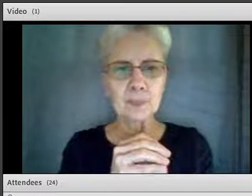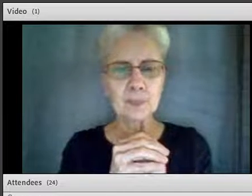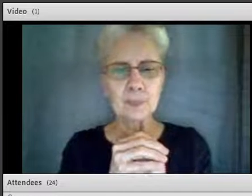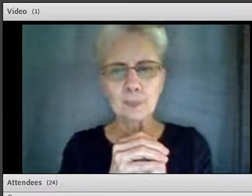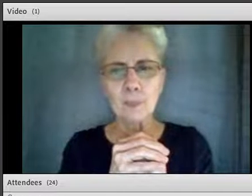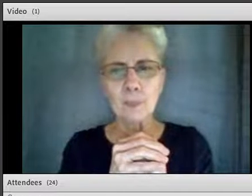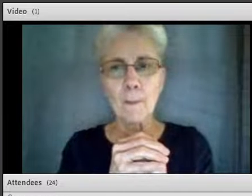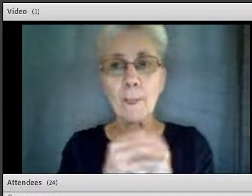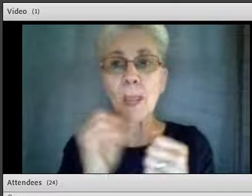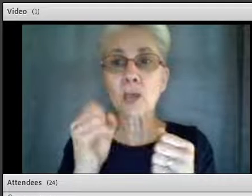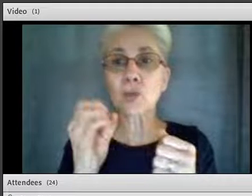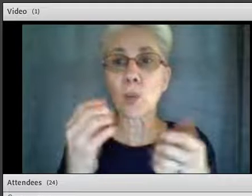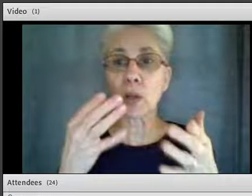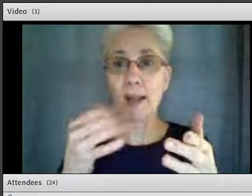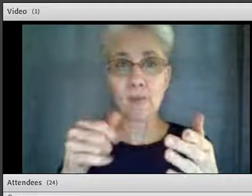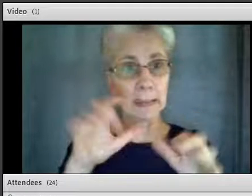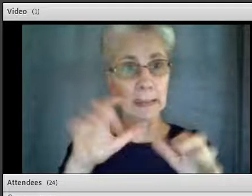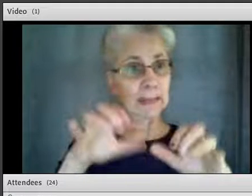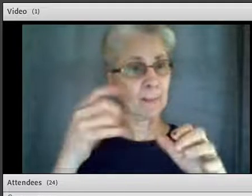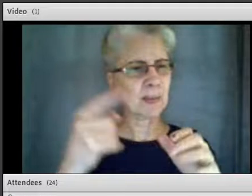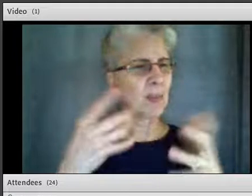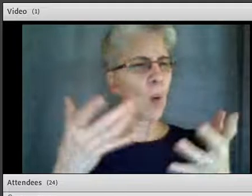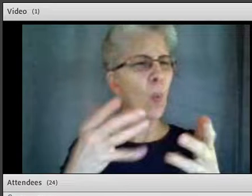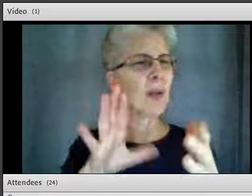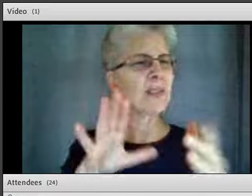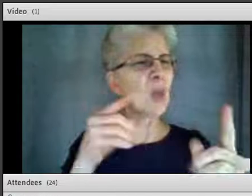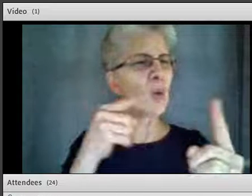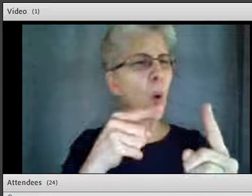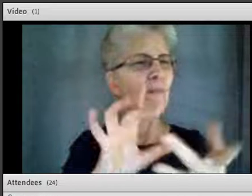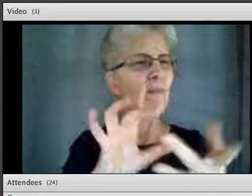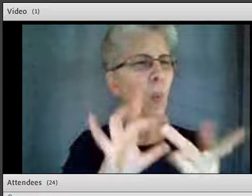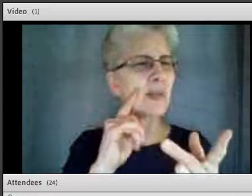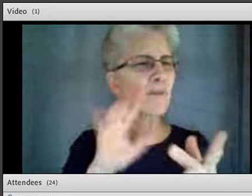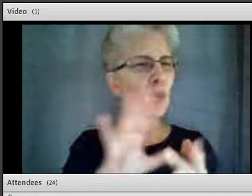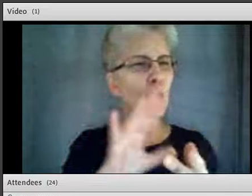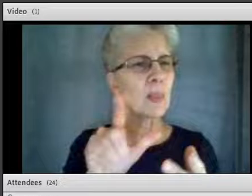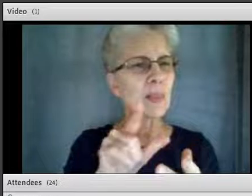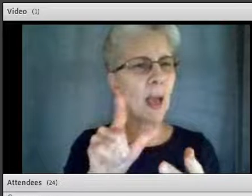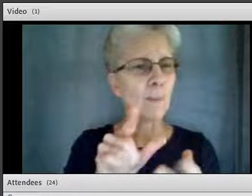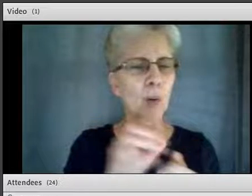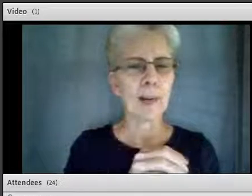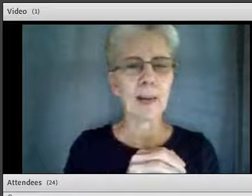is the goal of your website? Bonnie's saying marketing.